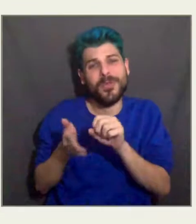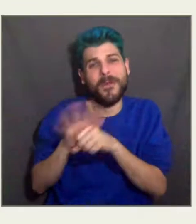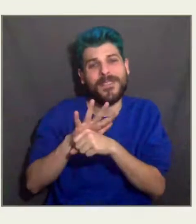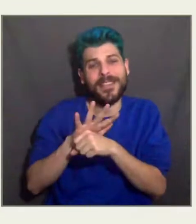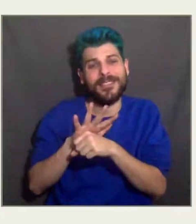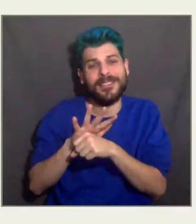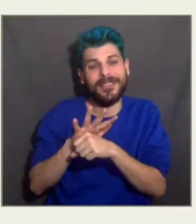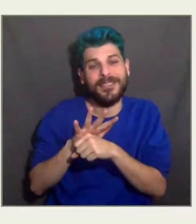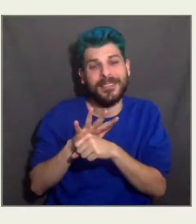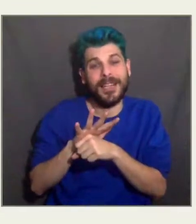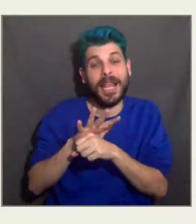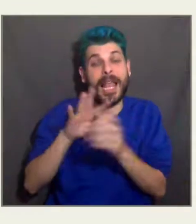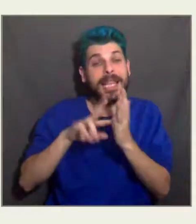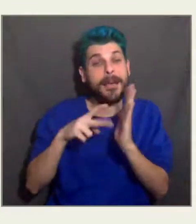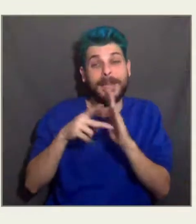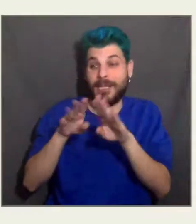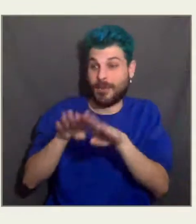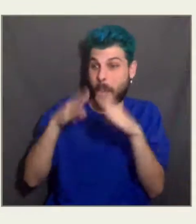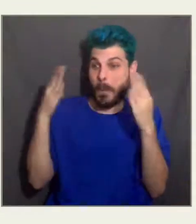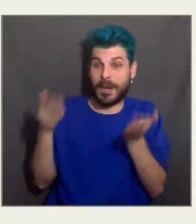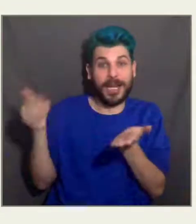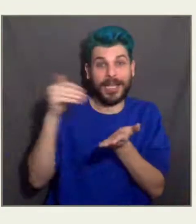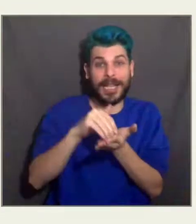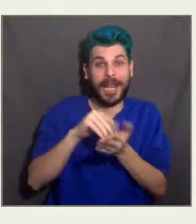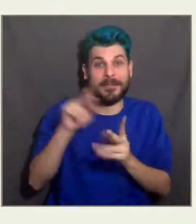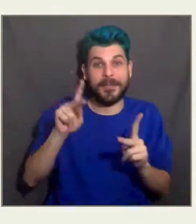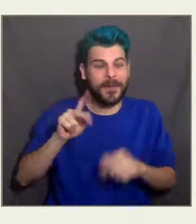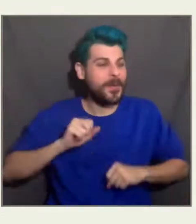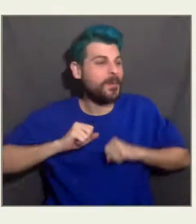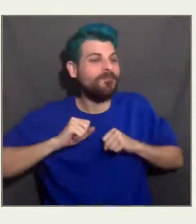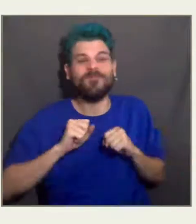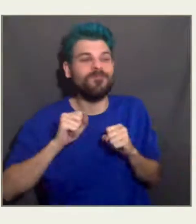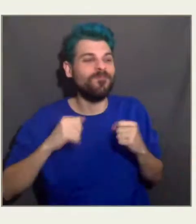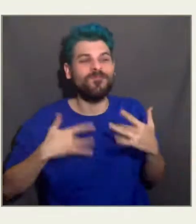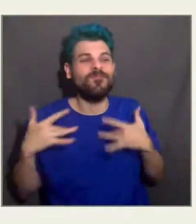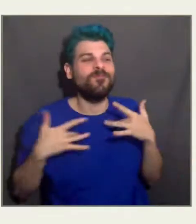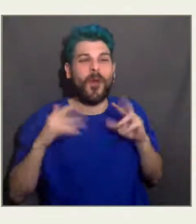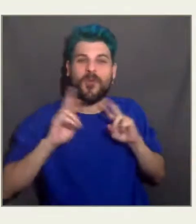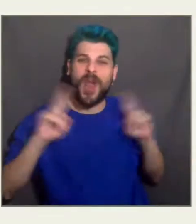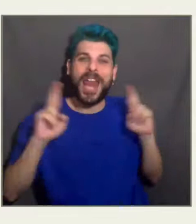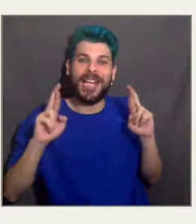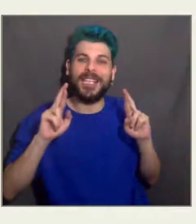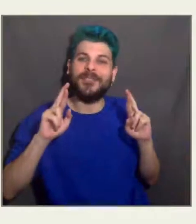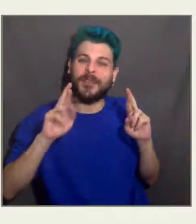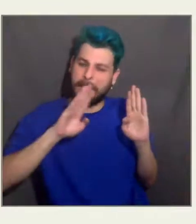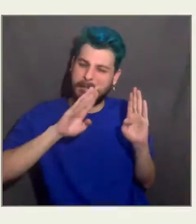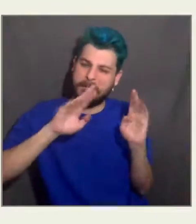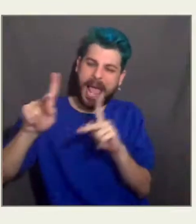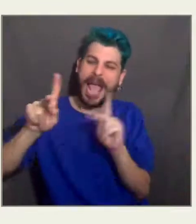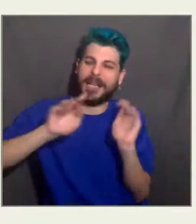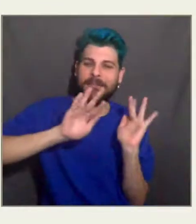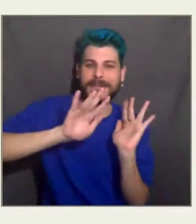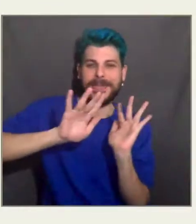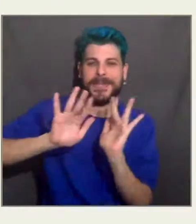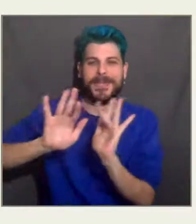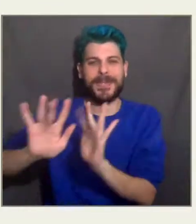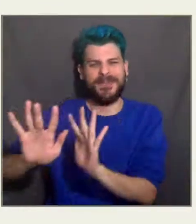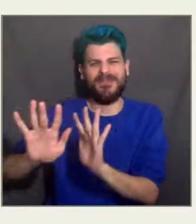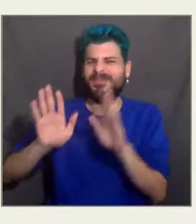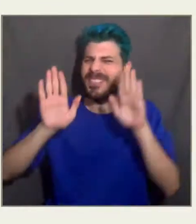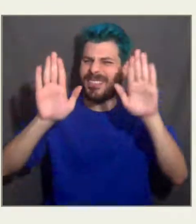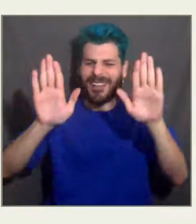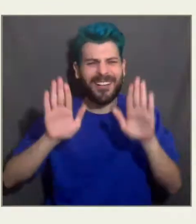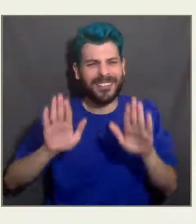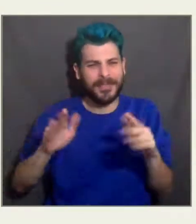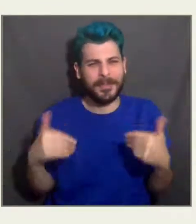there and ready to welcome everybody when we were able to bring people back, and that it's a huge asset. That we have